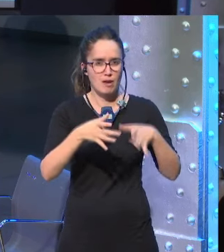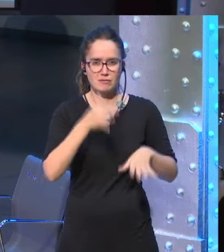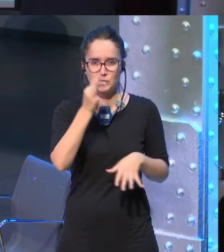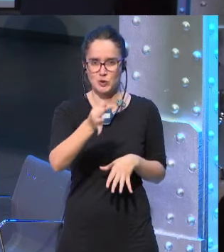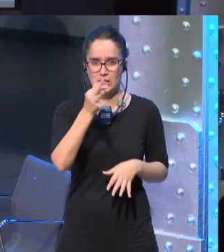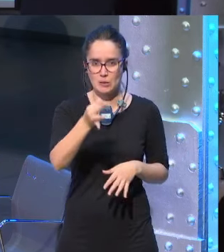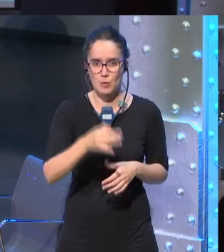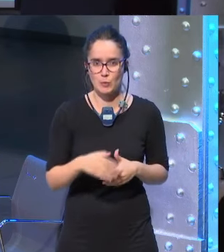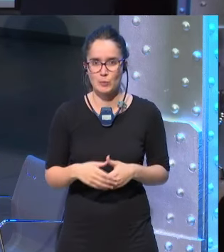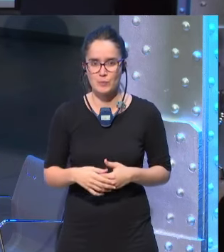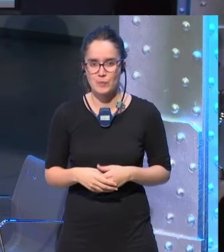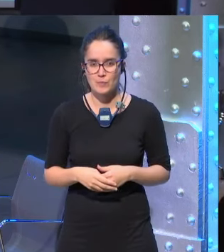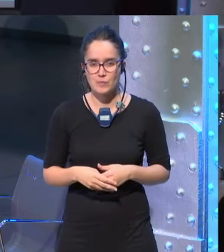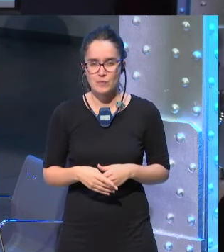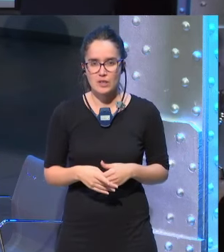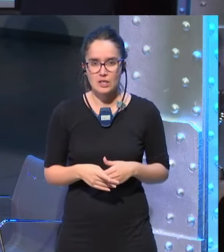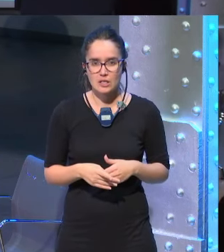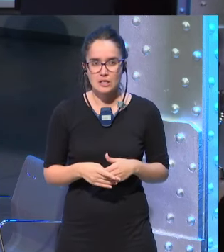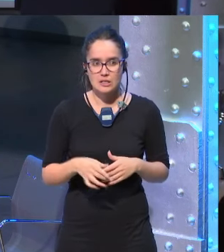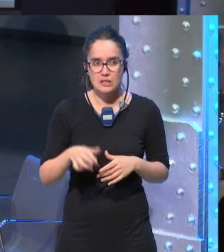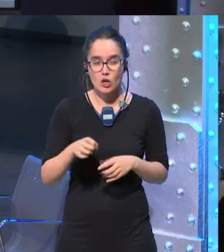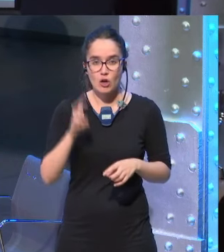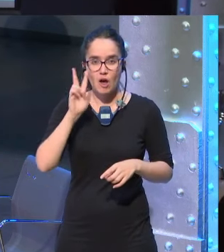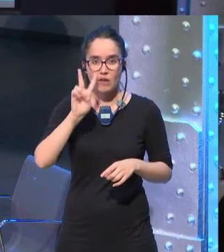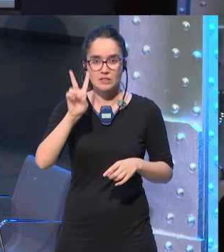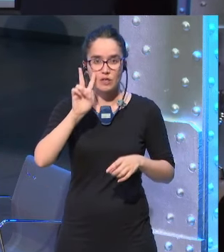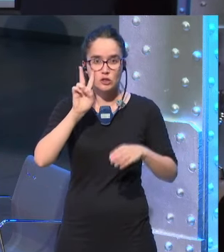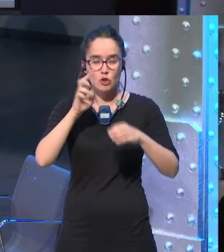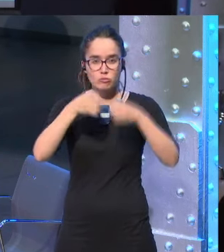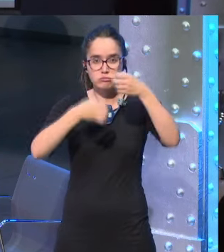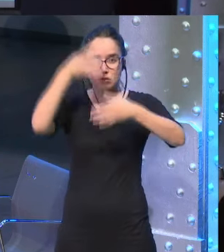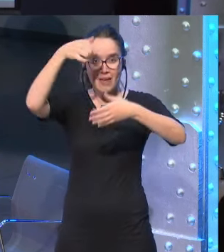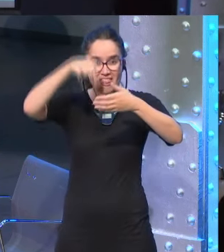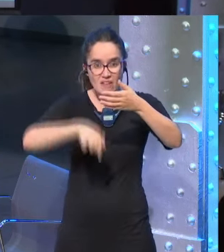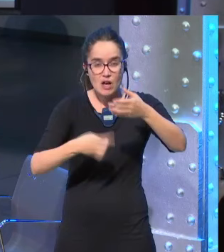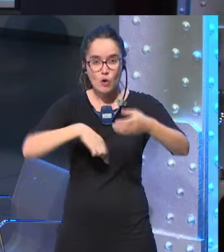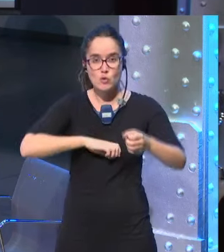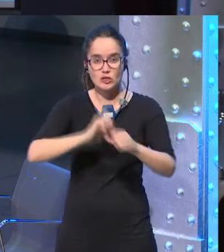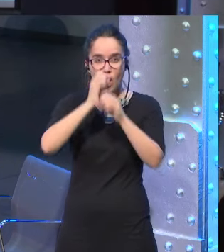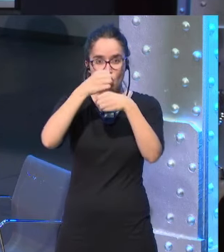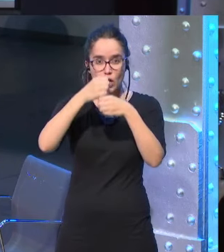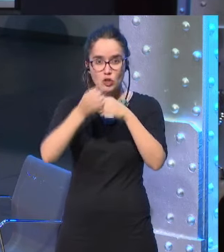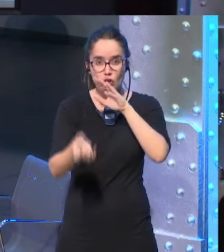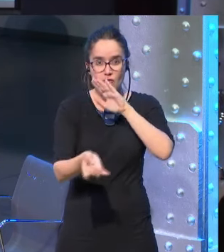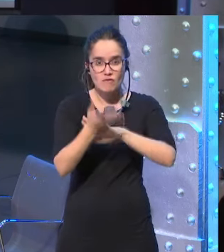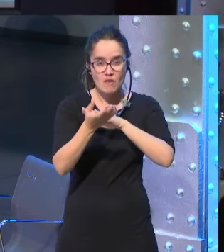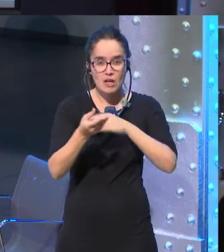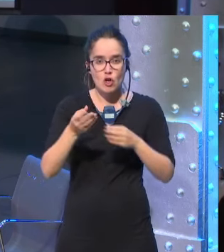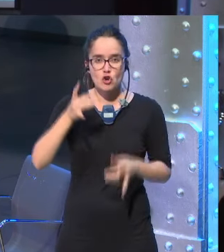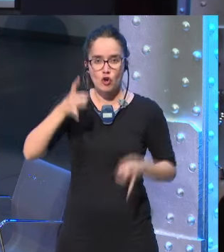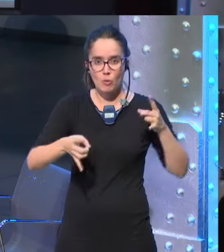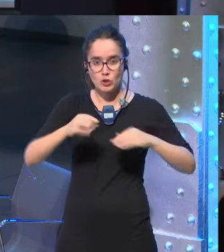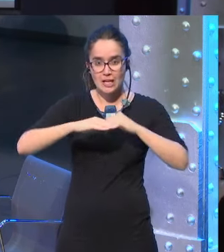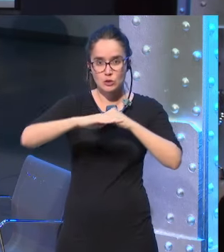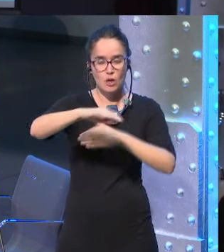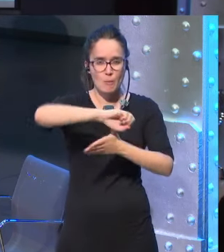Below what you've just seen, this space, is our new robotic fabrication laboratory. This is how it looks. The floor is empty. The robots